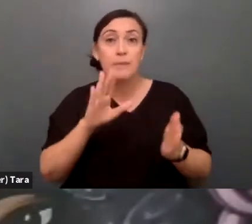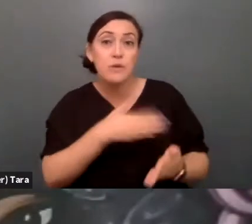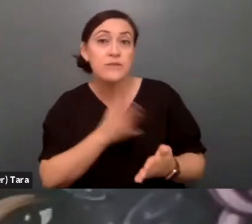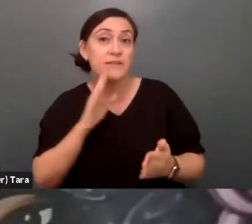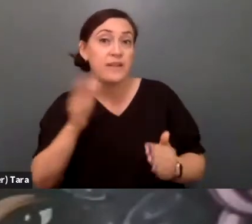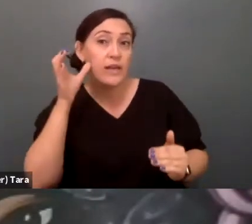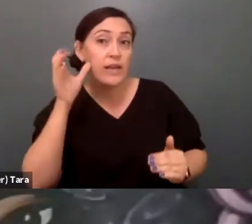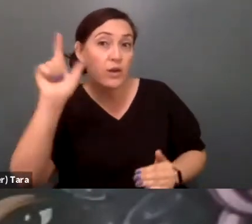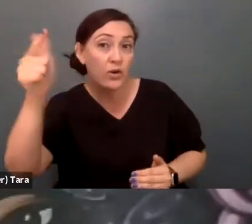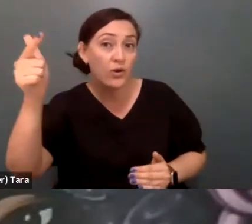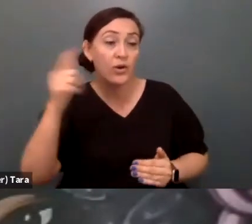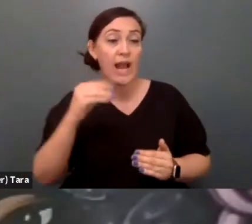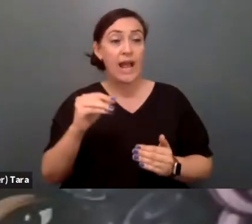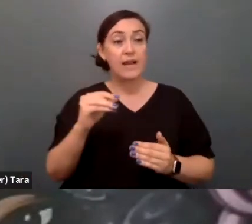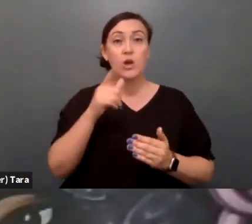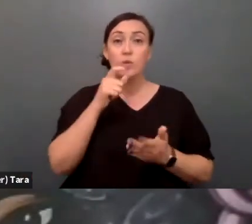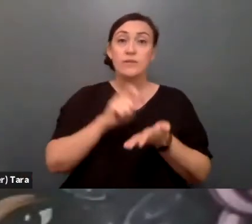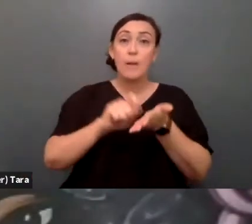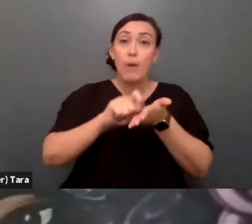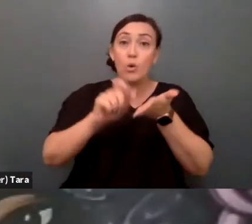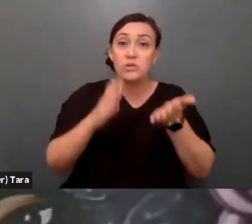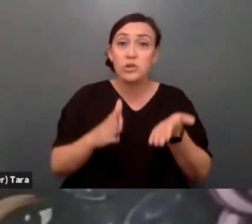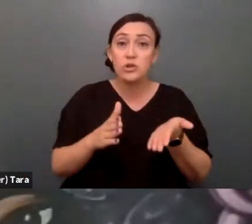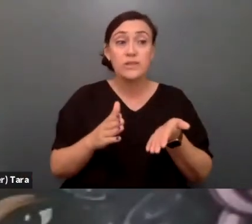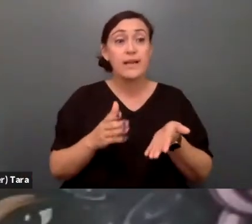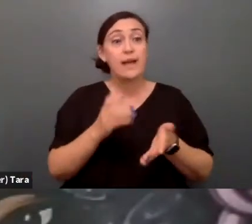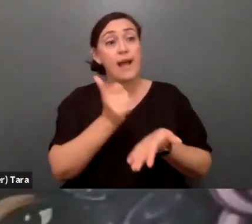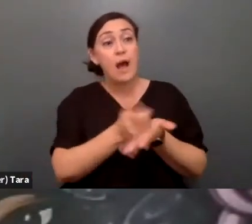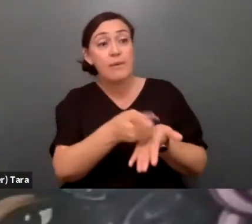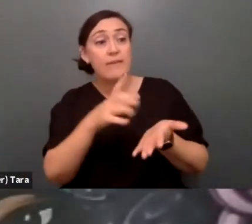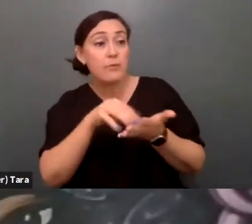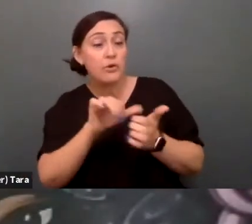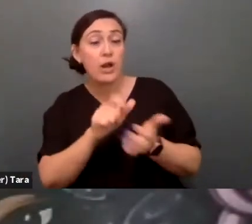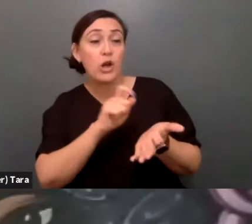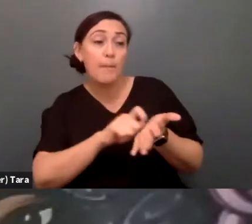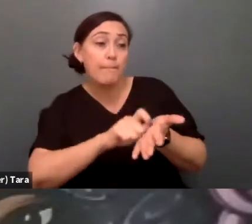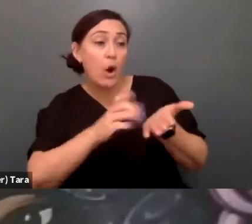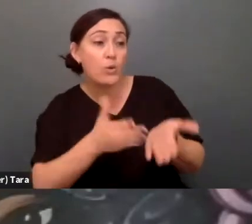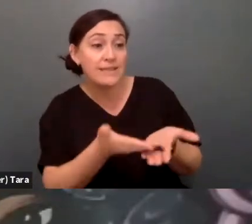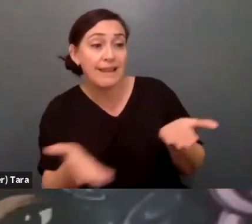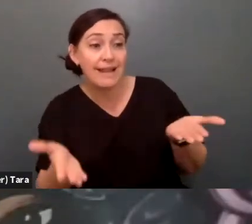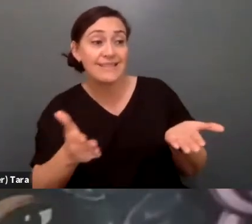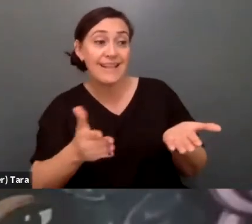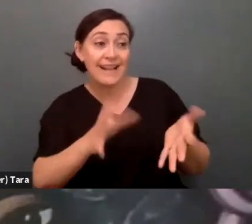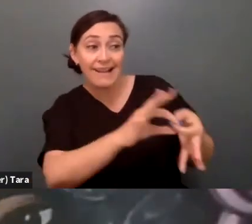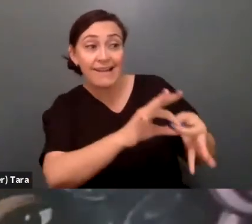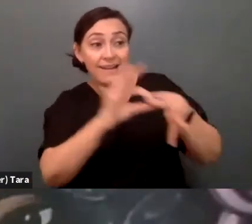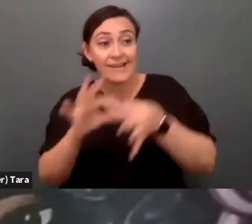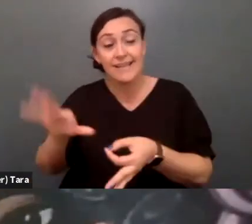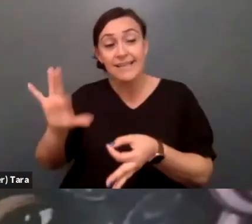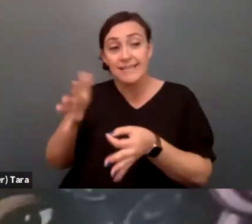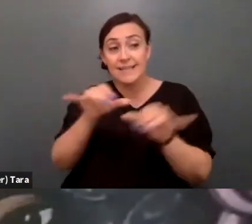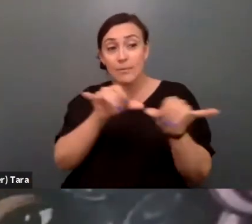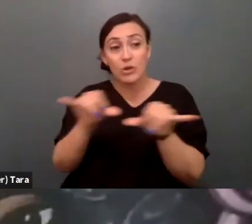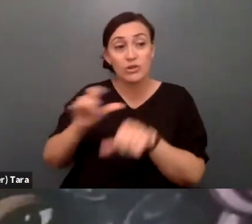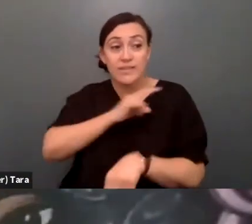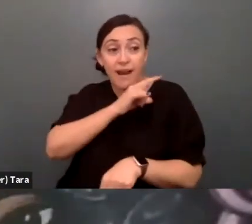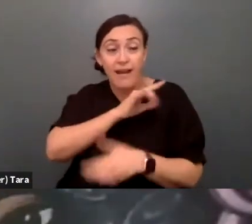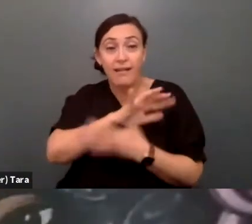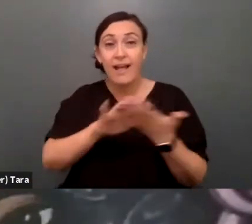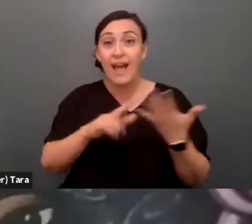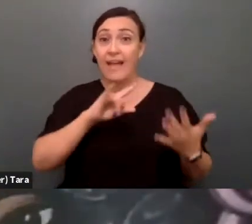the composers, getting them to compose things in the spirit of what they were hearing. And the kids would come